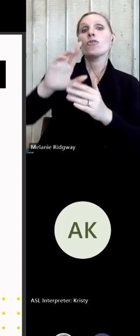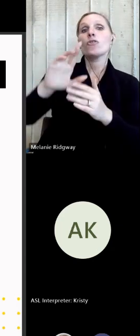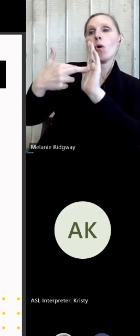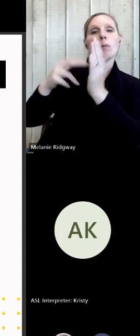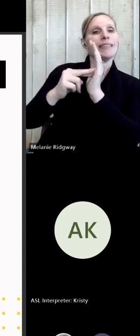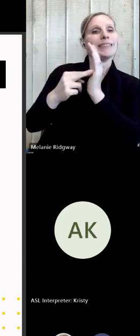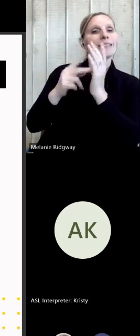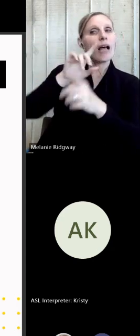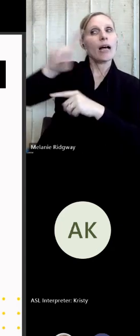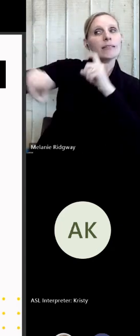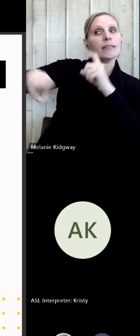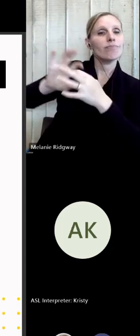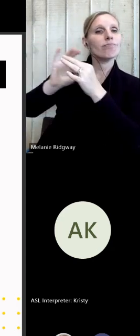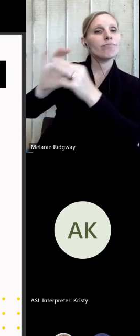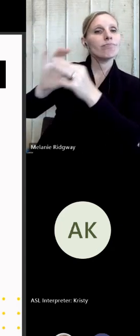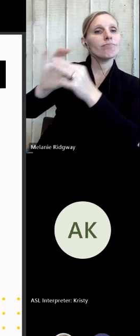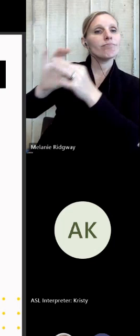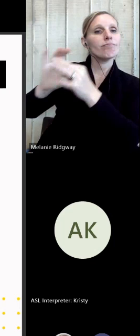Bullet 3,